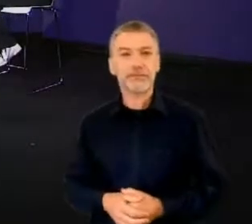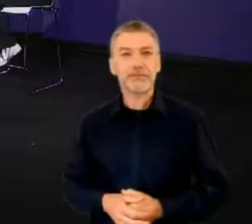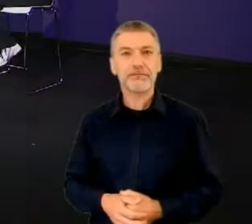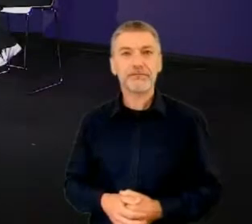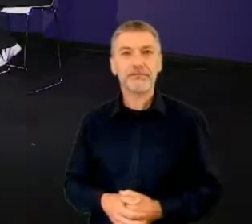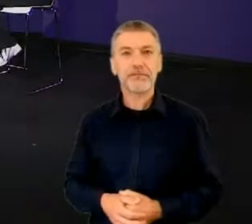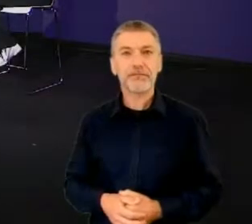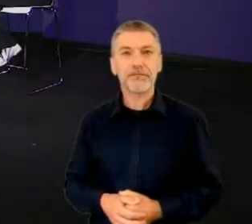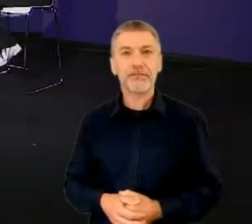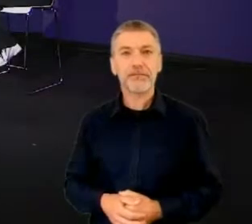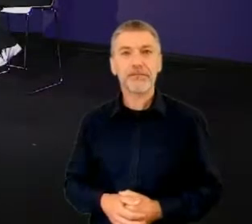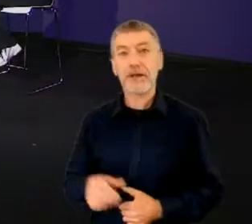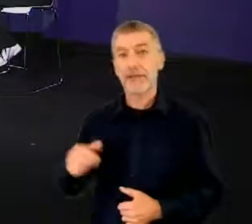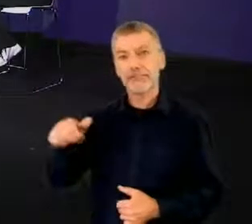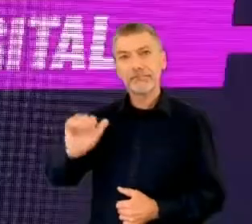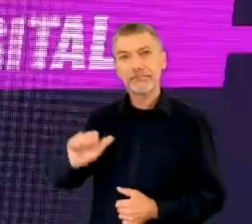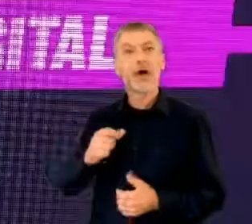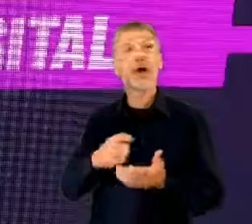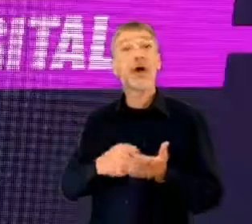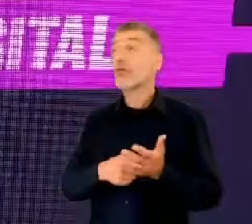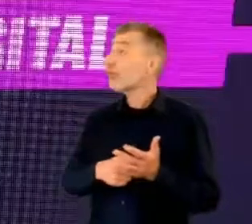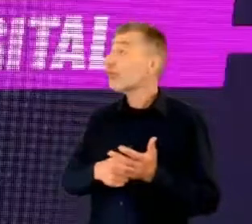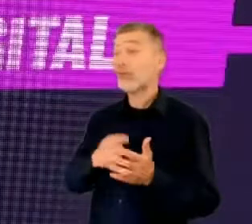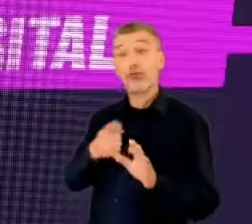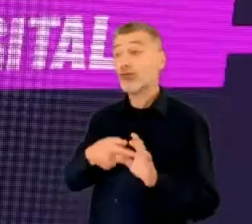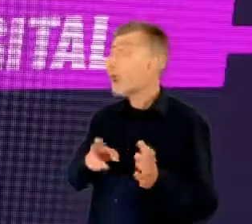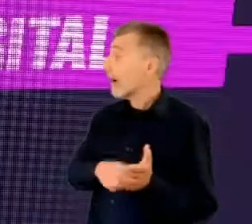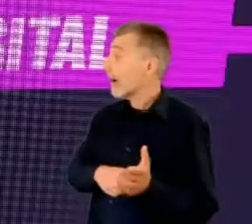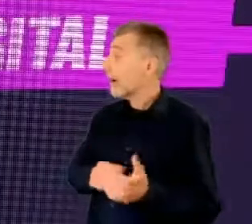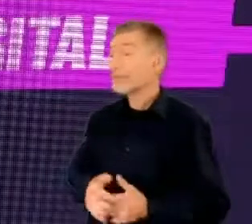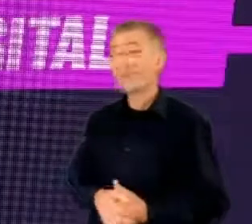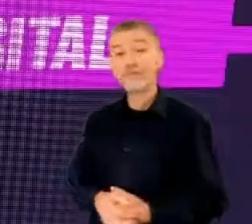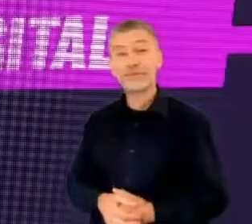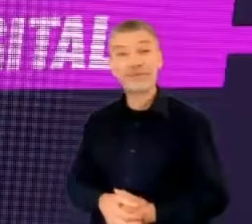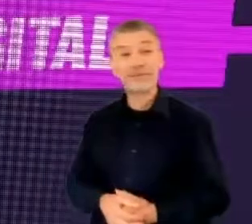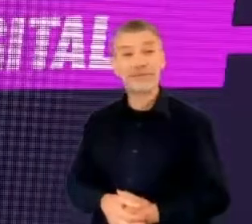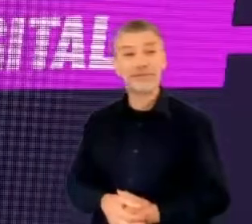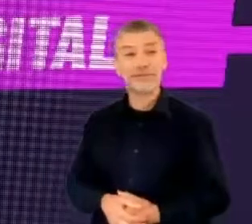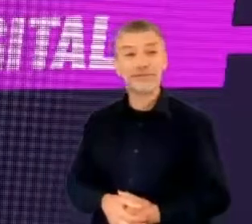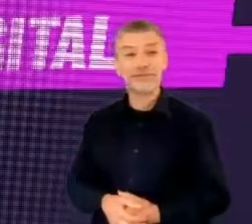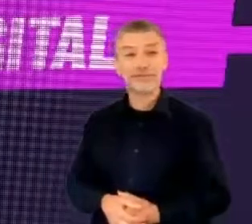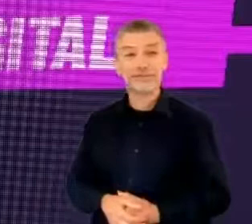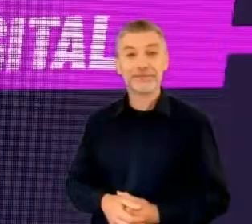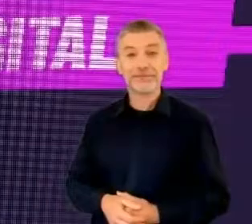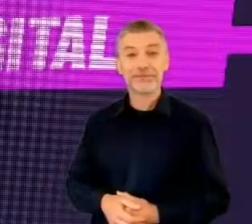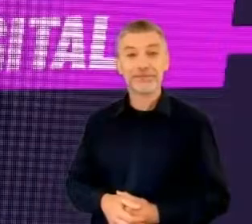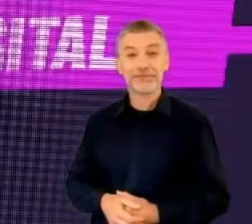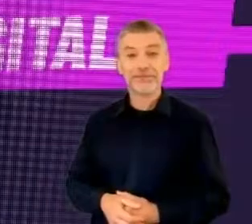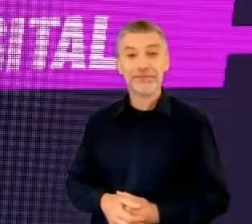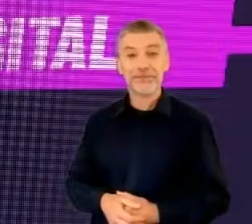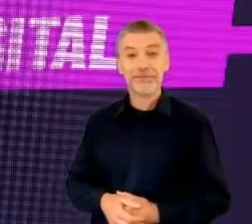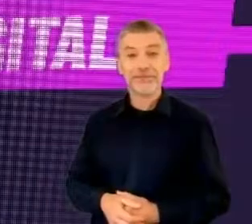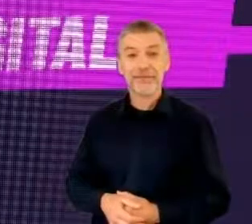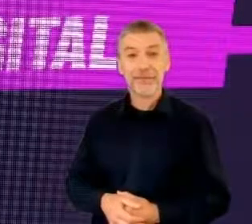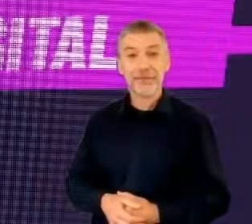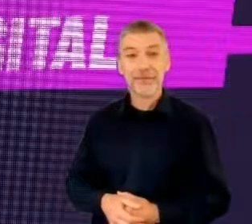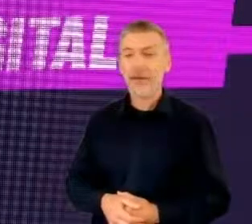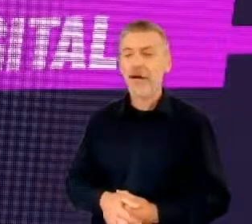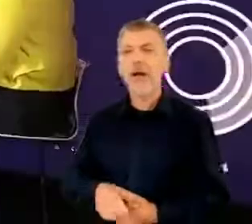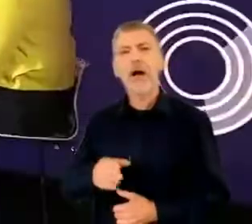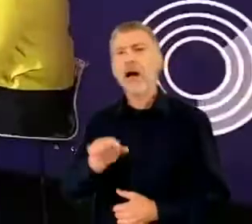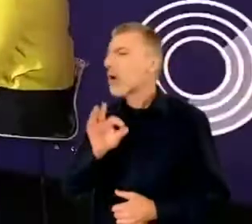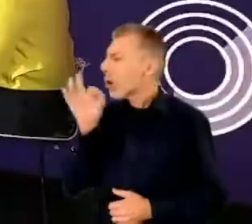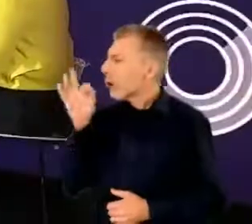ask Ryan now. Hey, Ryan, how are you? I'm not too bad. How are you? Yeah, really, really good. Now, if there is such a thing, Ryan, what